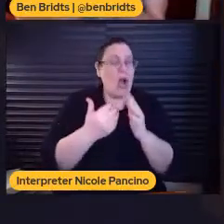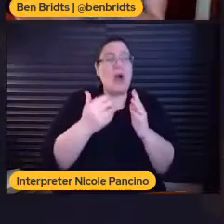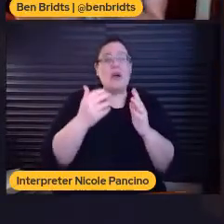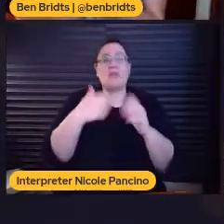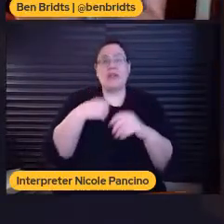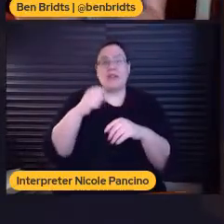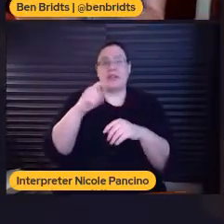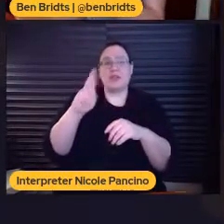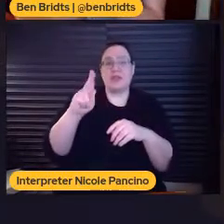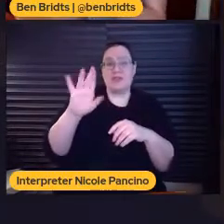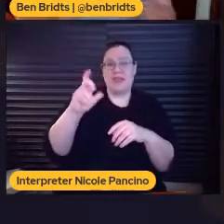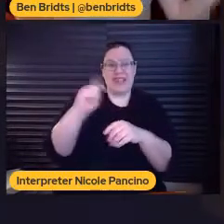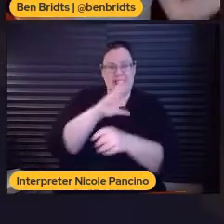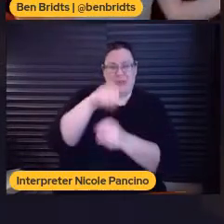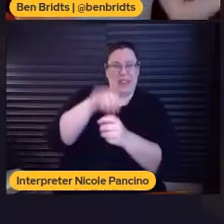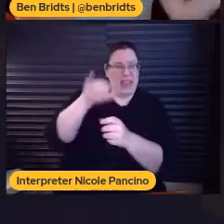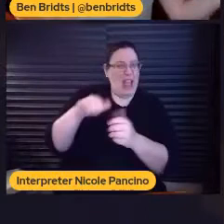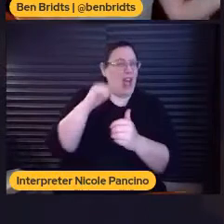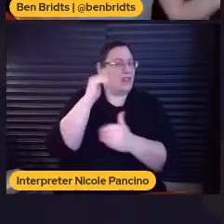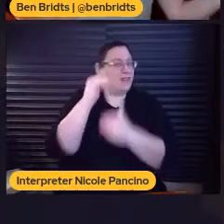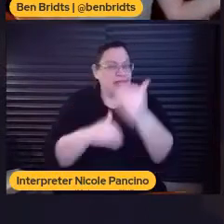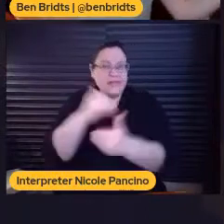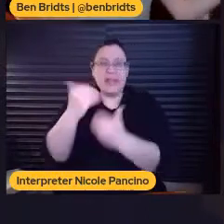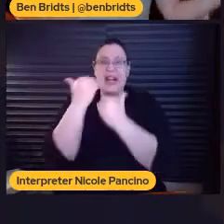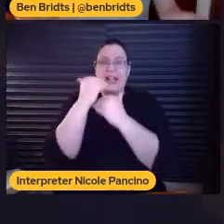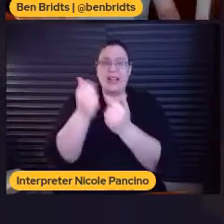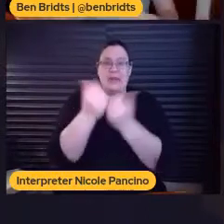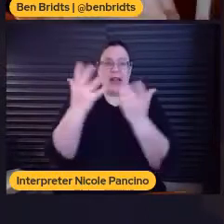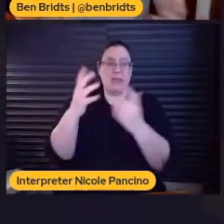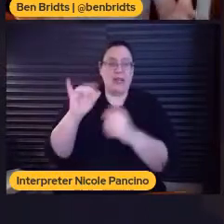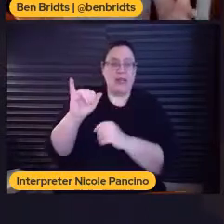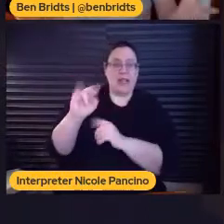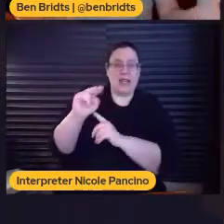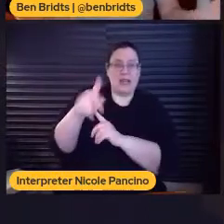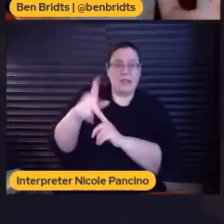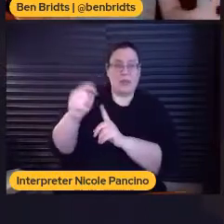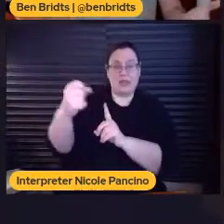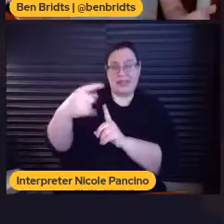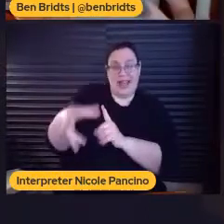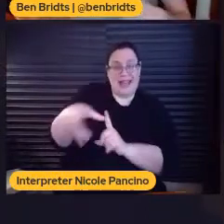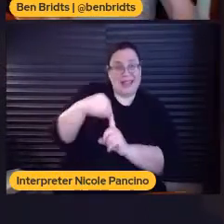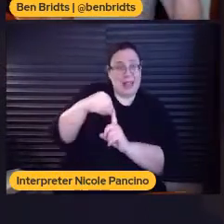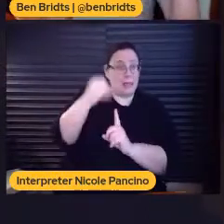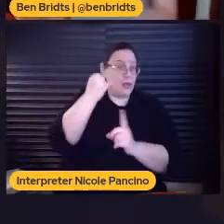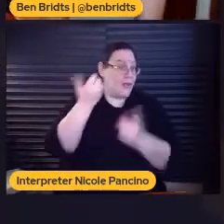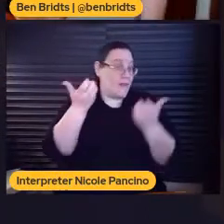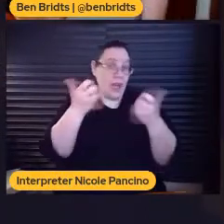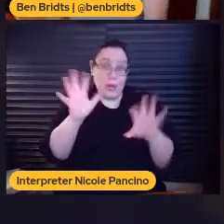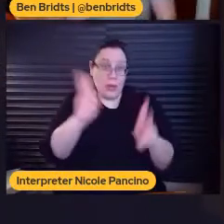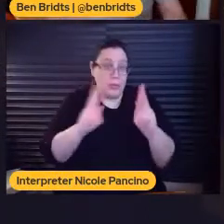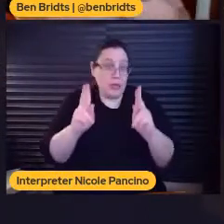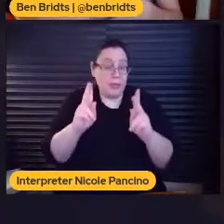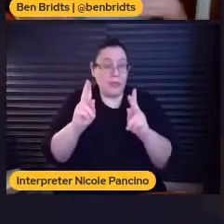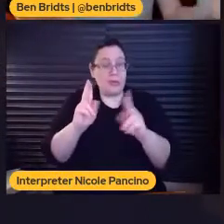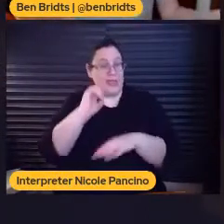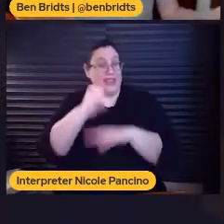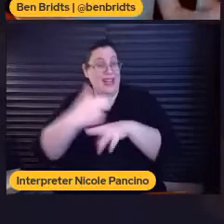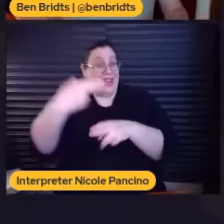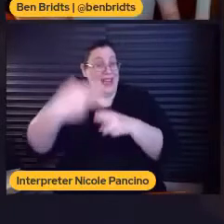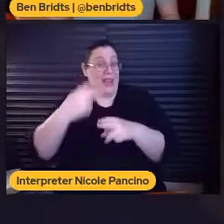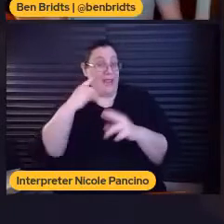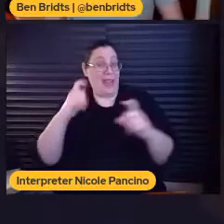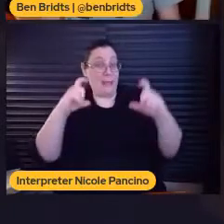inside that. I limit the amount of inputs that I accept. So for example, if I don't want people to be able to set a name for that bucket, I